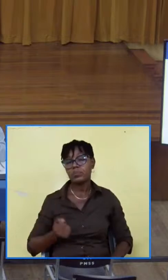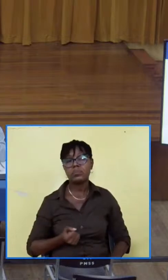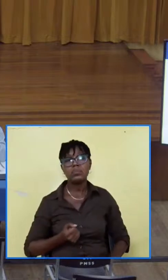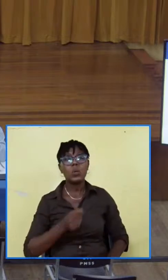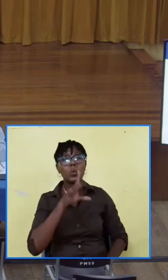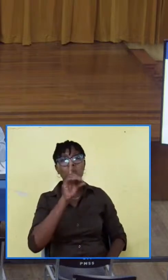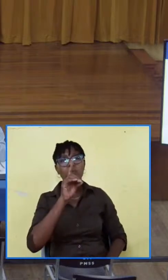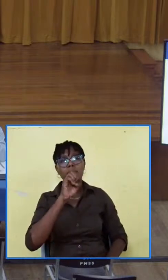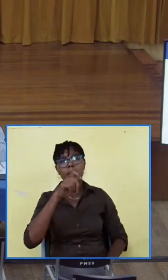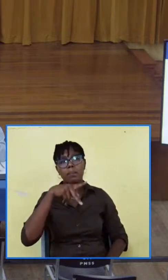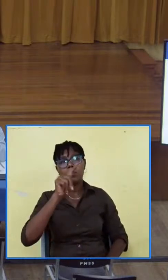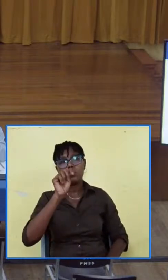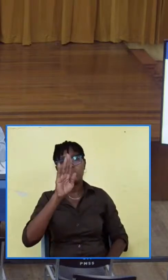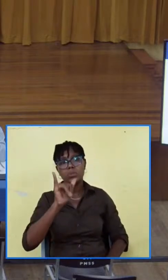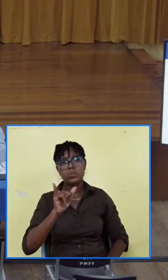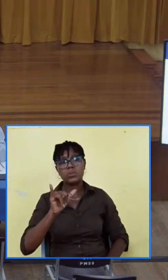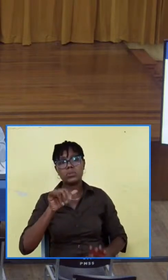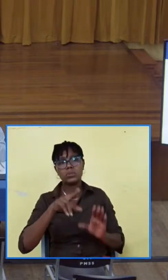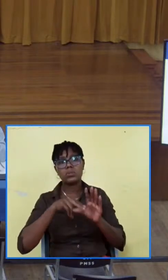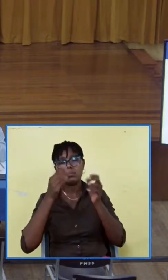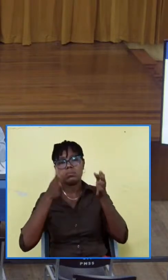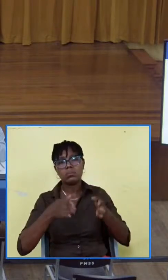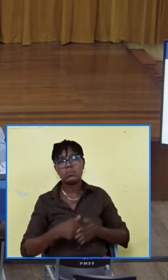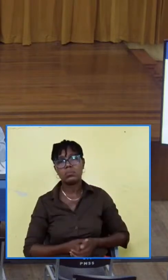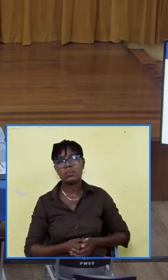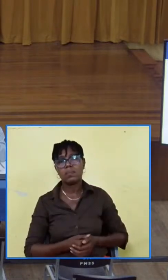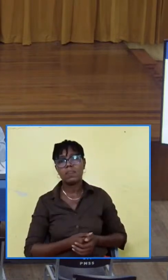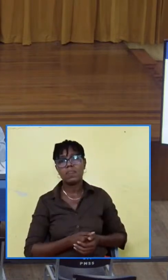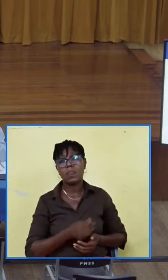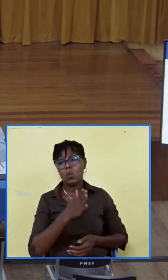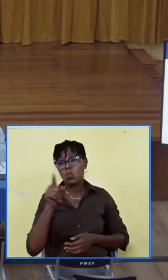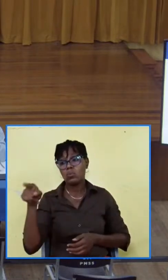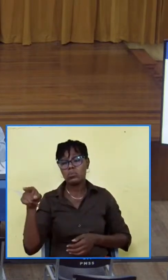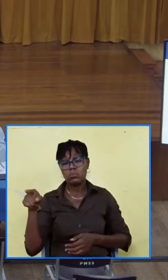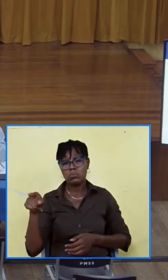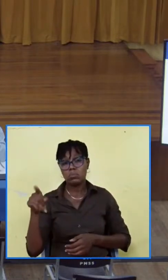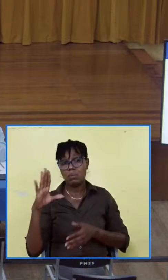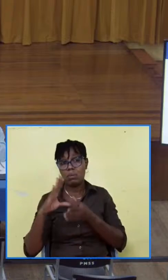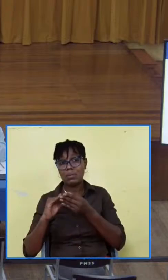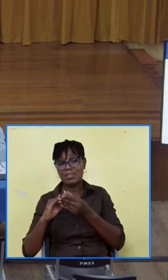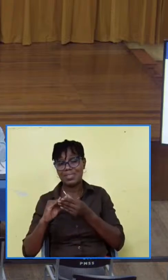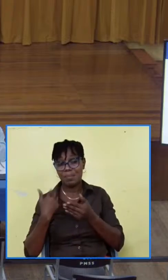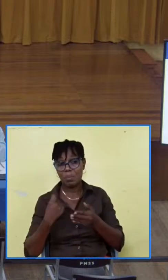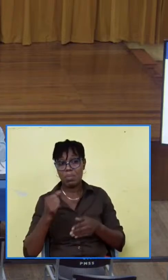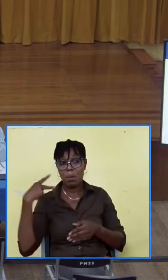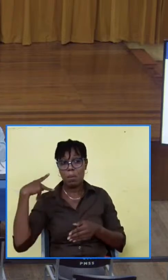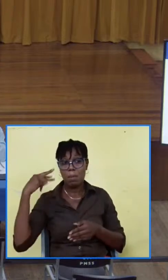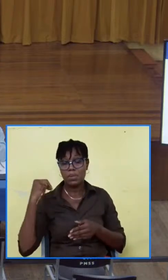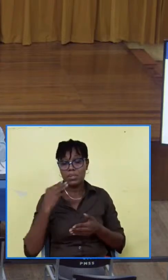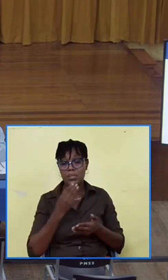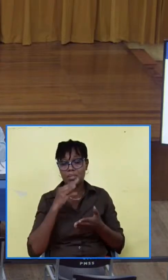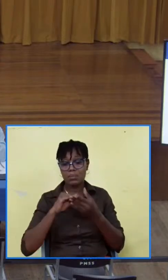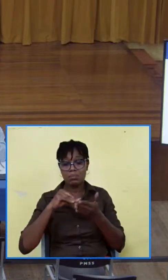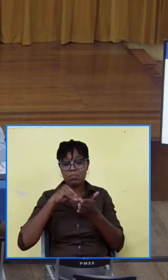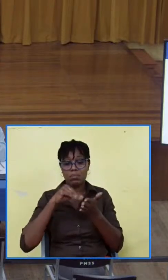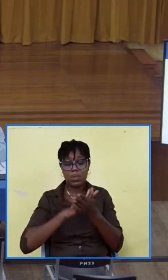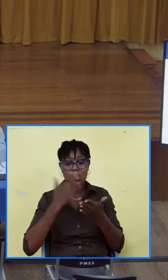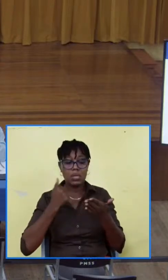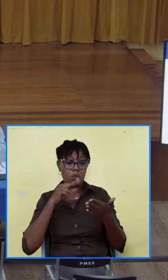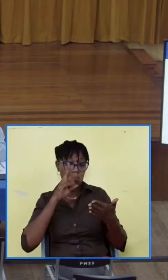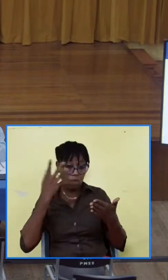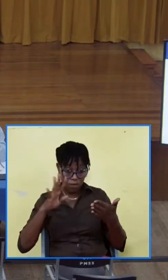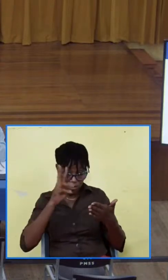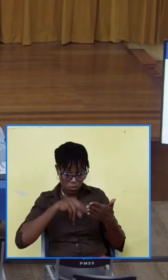chairman asked, suggesting there, and what, I'm not sure if you read what the Prime Minister said yesterday, but isn't what